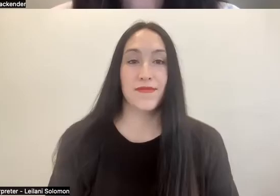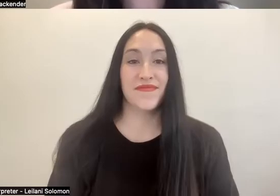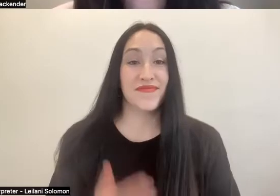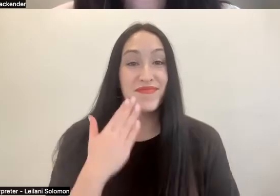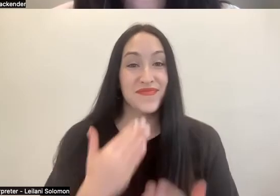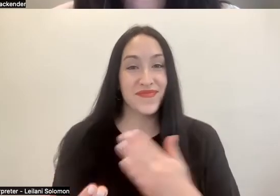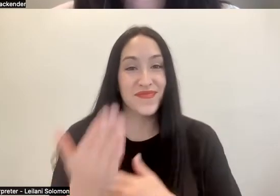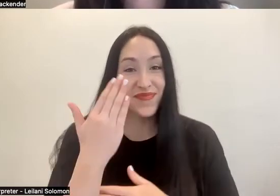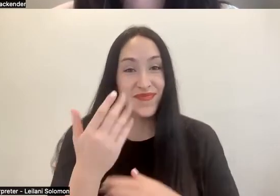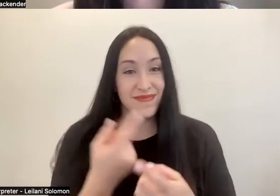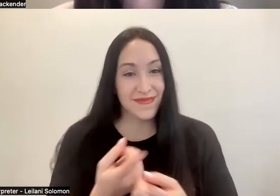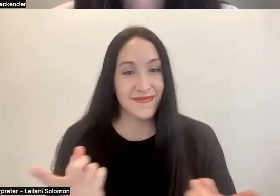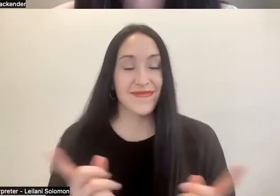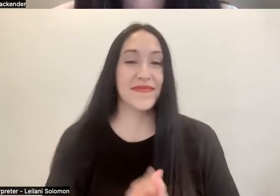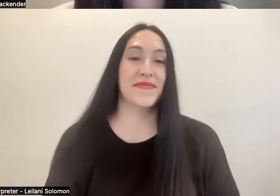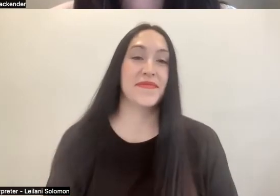Everyone.